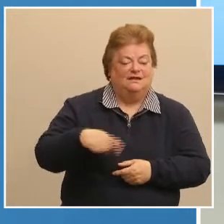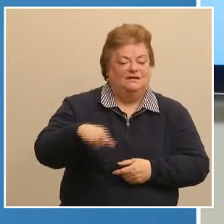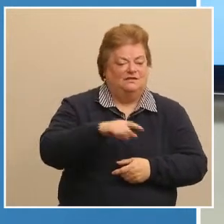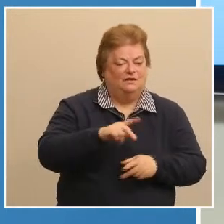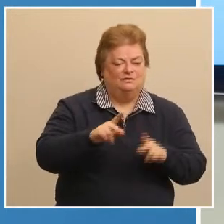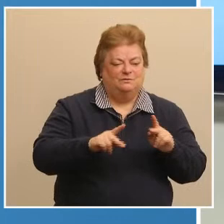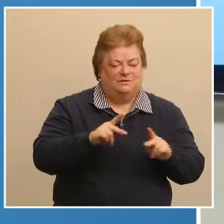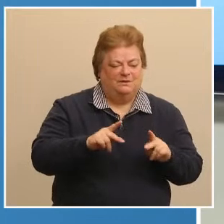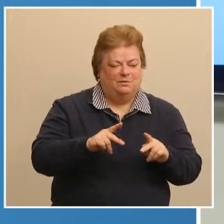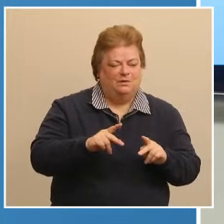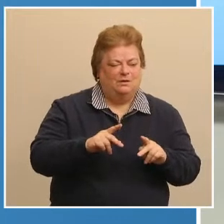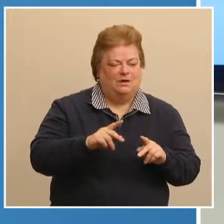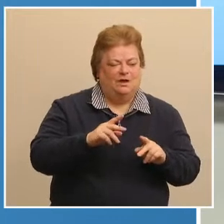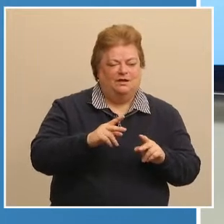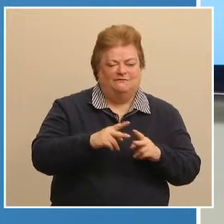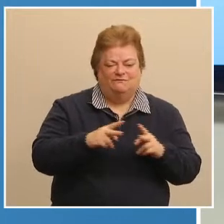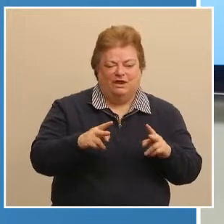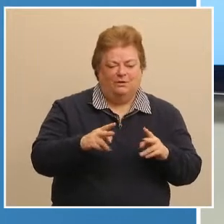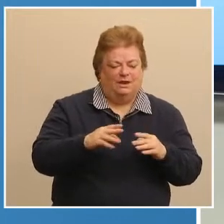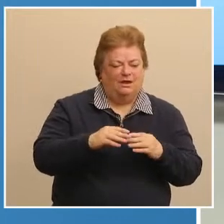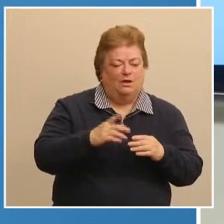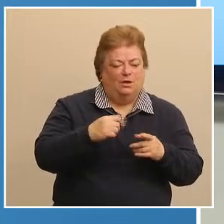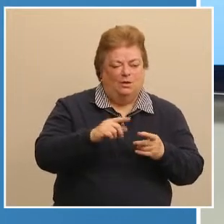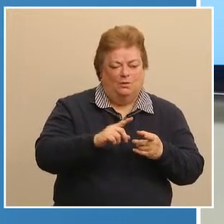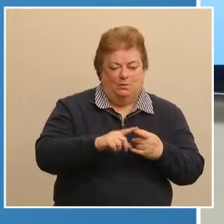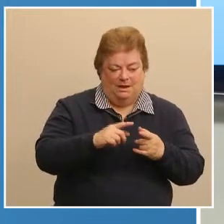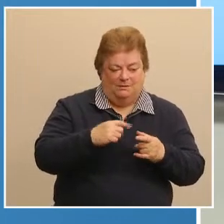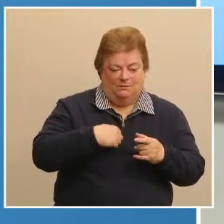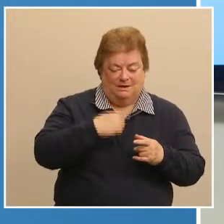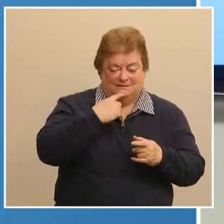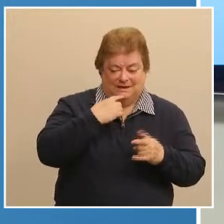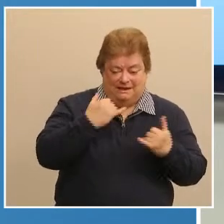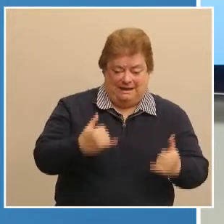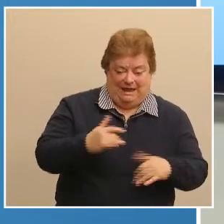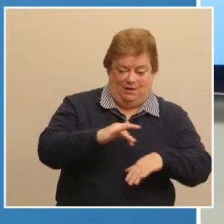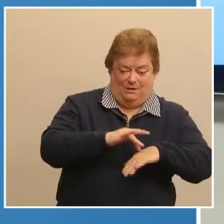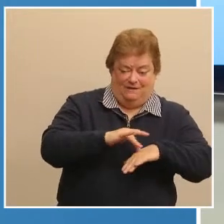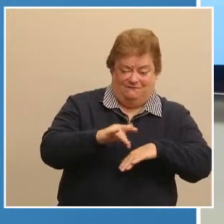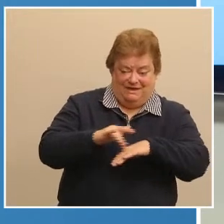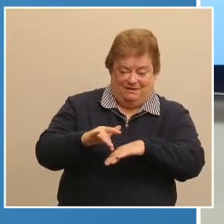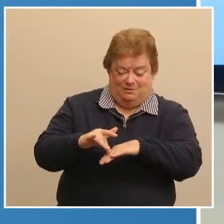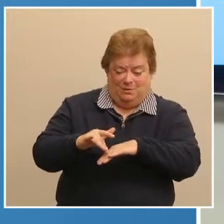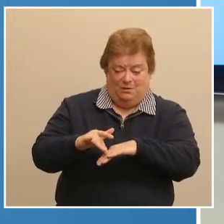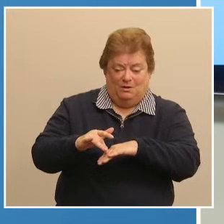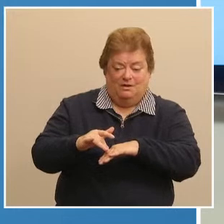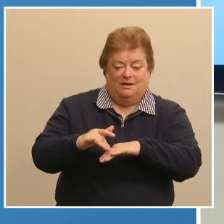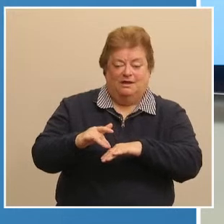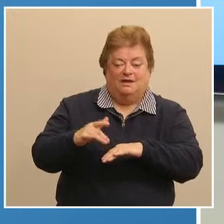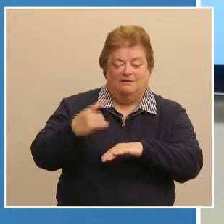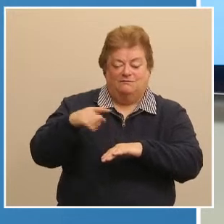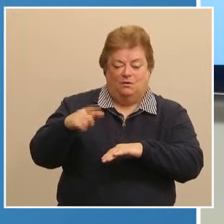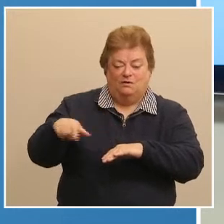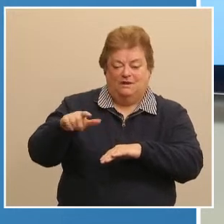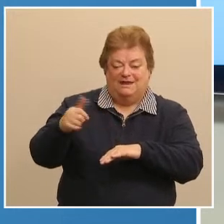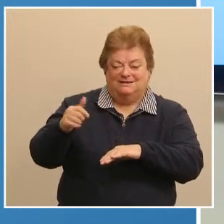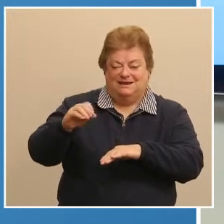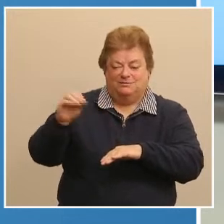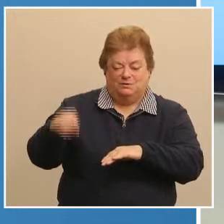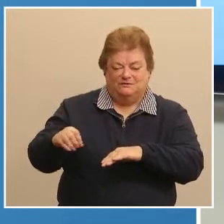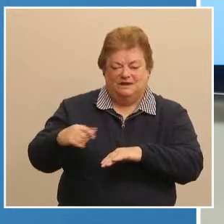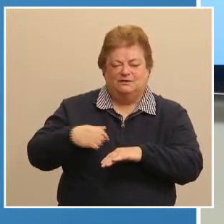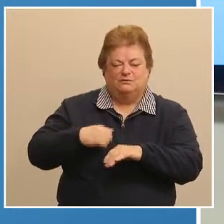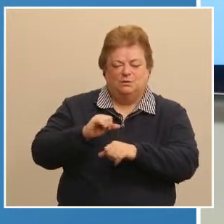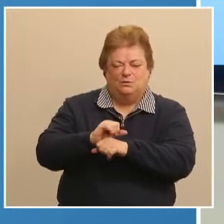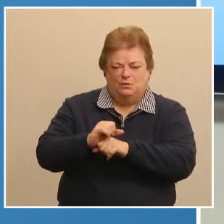very nimble and come when we tell them that we have those available doses, that 10%. And it's just working